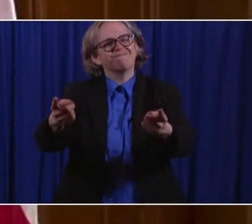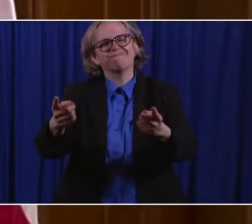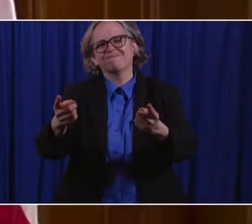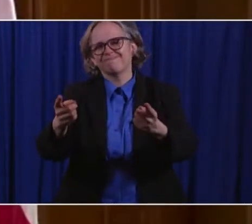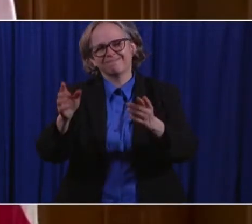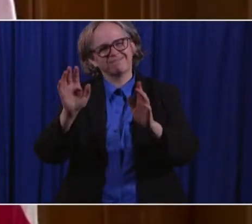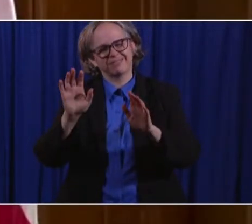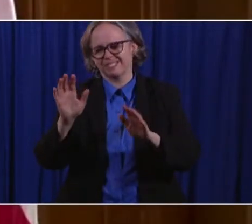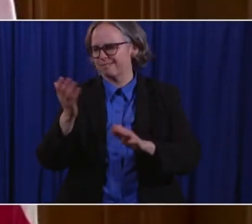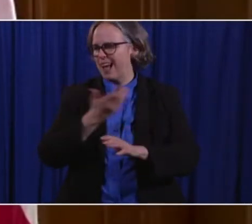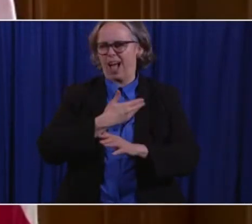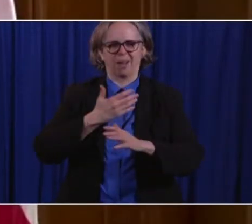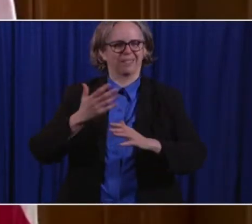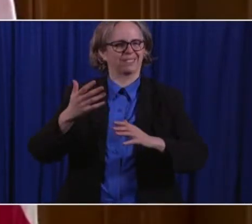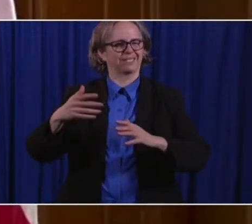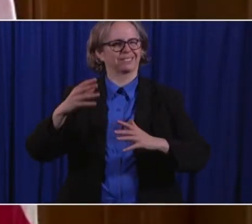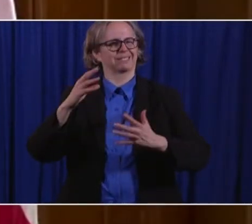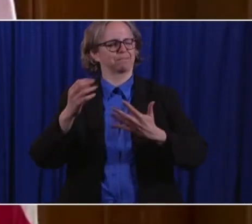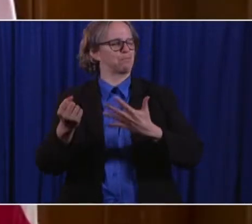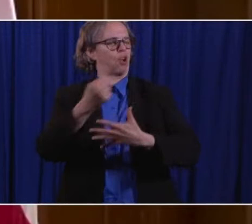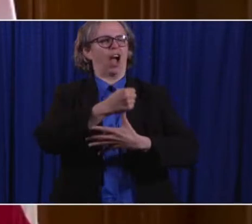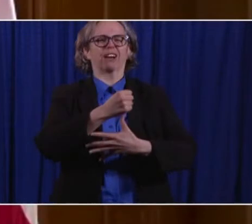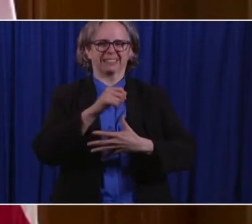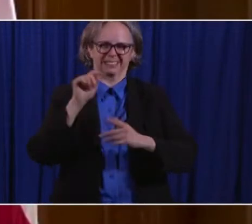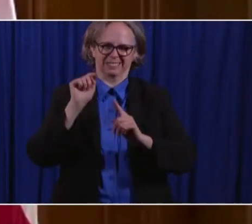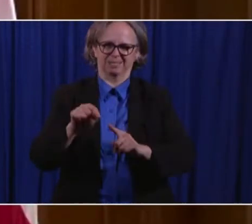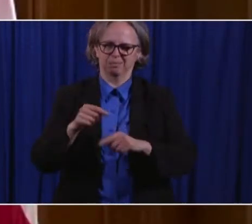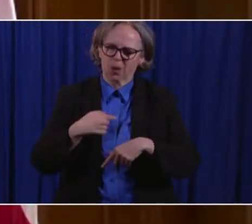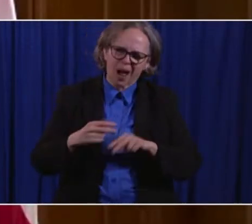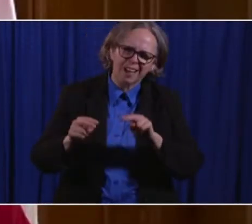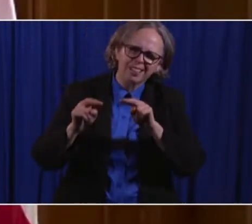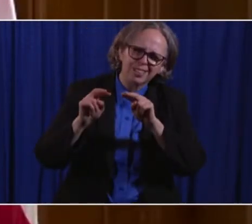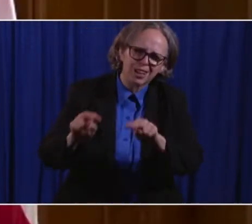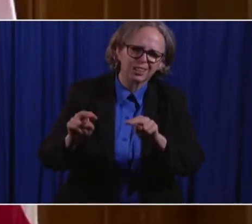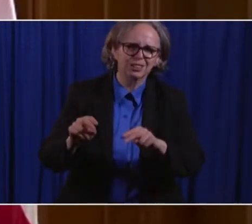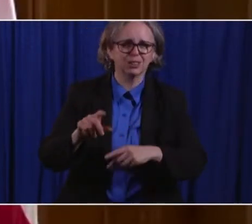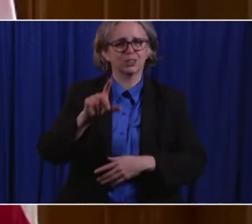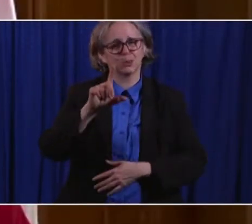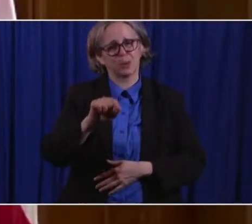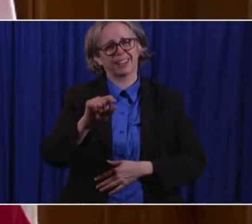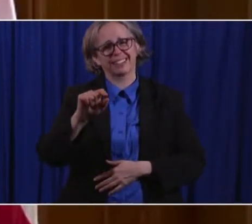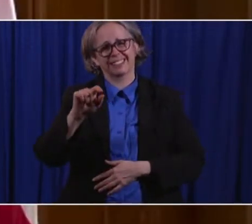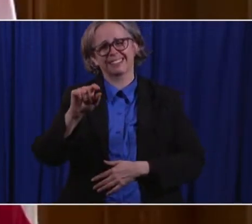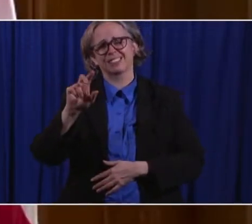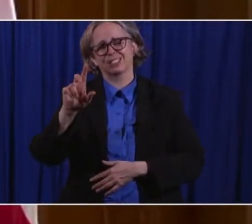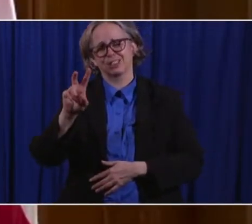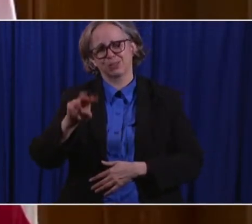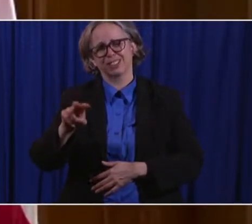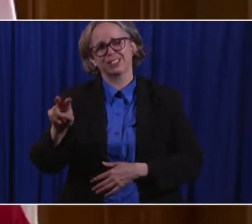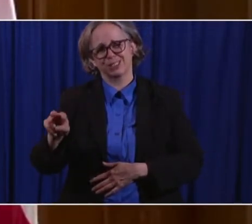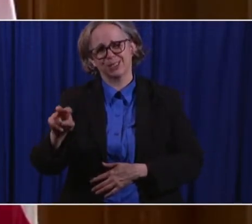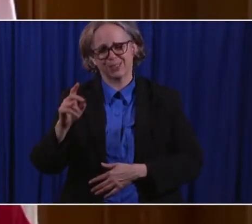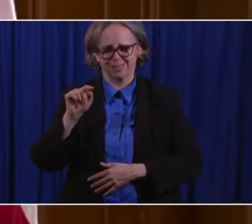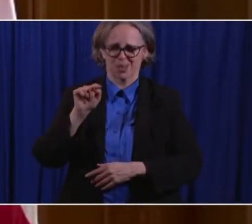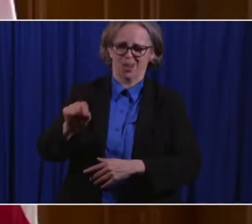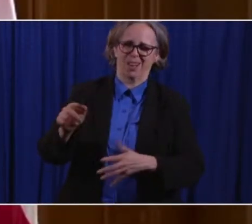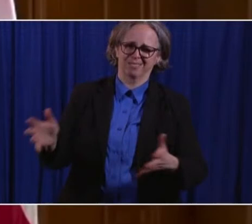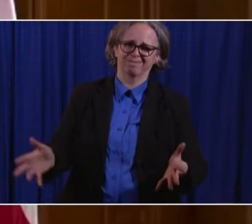do. And I look forward to 2022 and a great state fair.